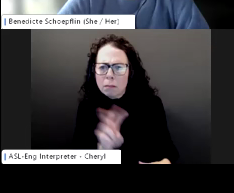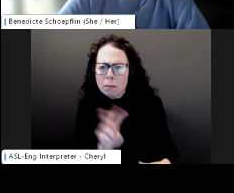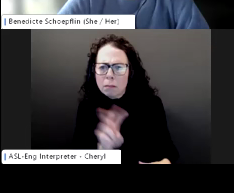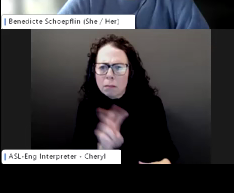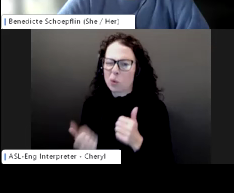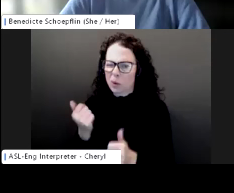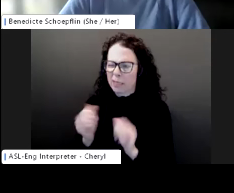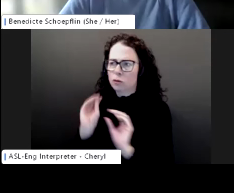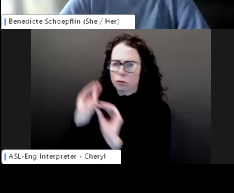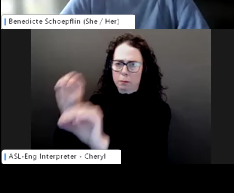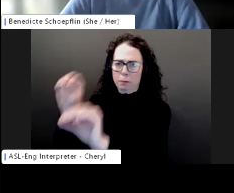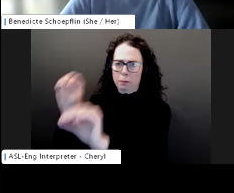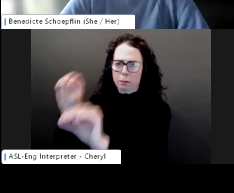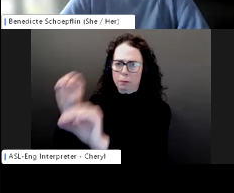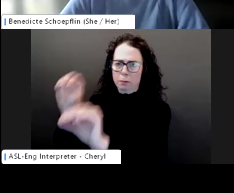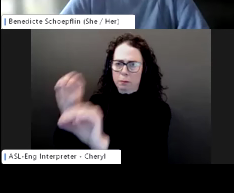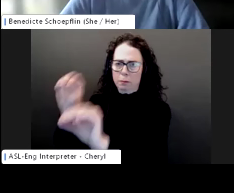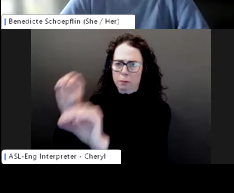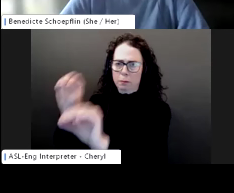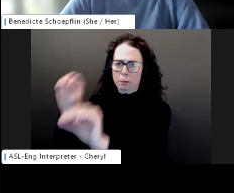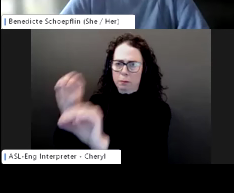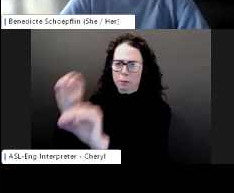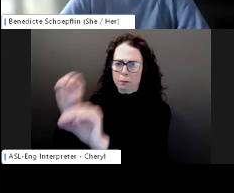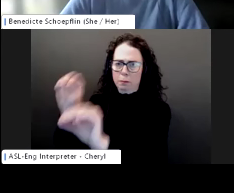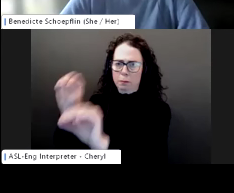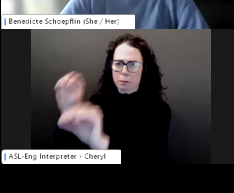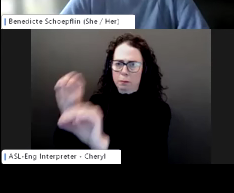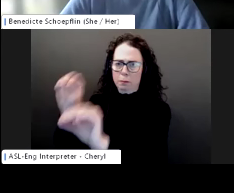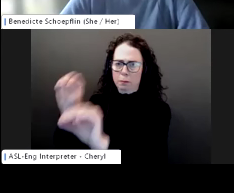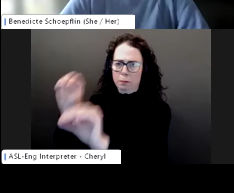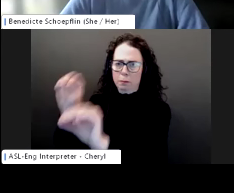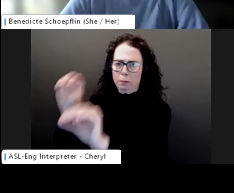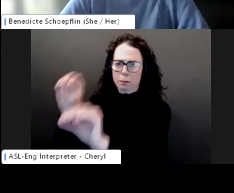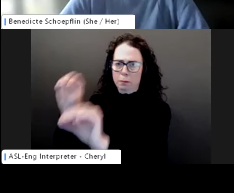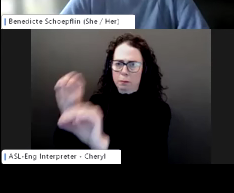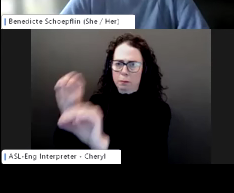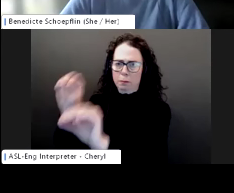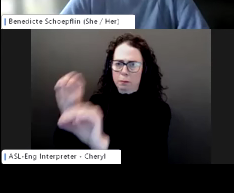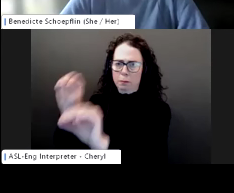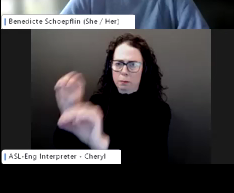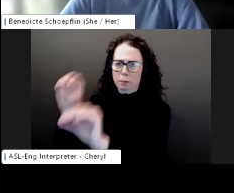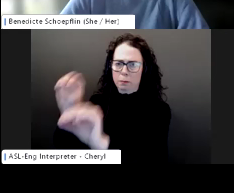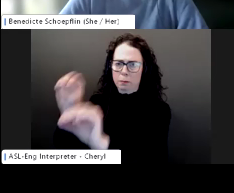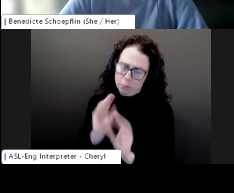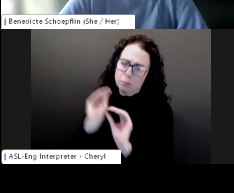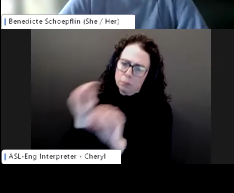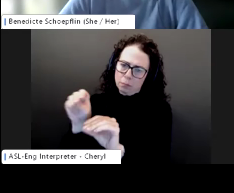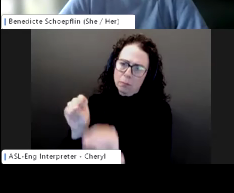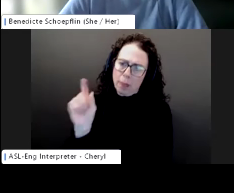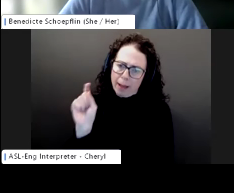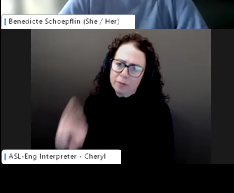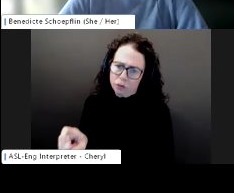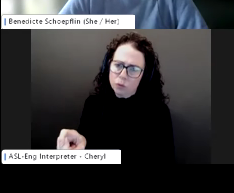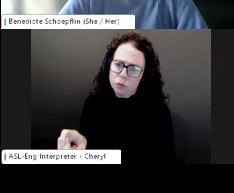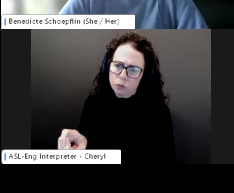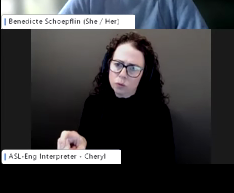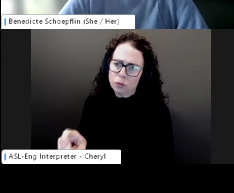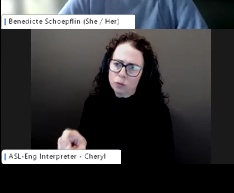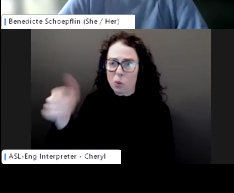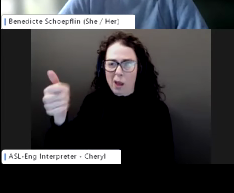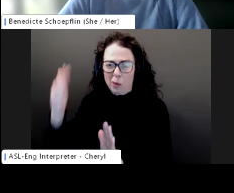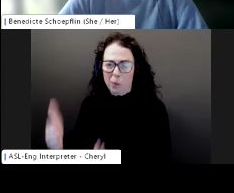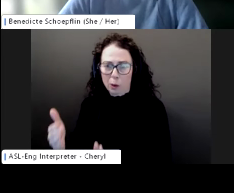for example, downloading an antivirus tool? They need to know who you are so that somebody else doesn't pretend to be you and then takes